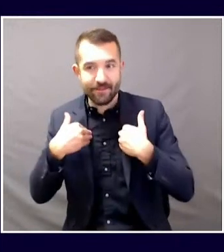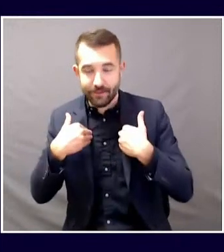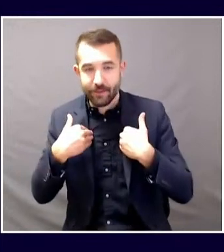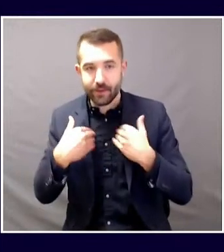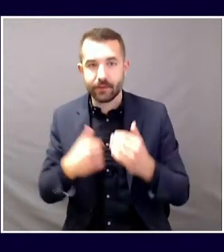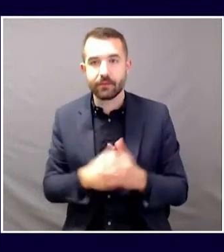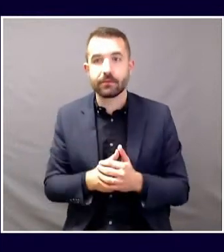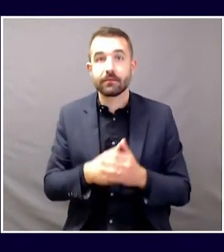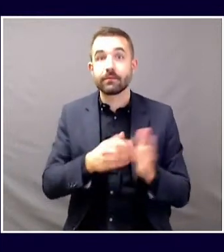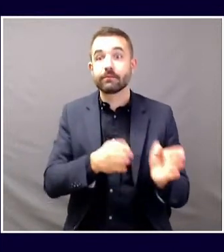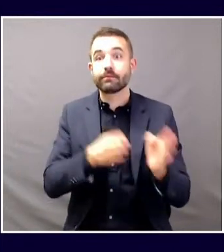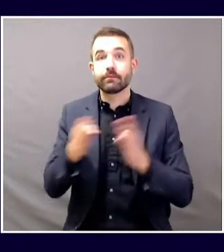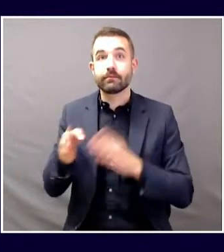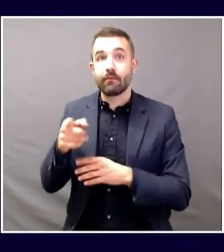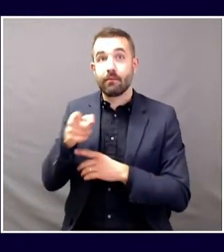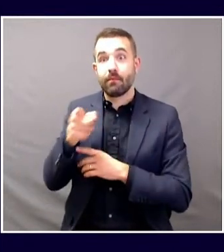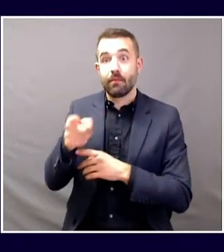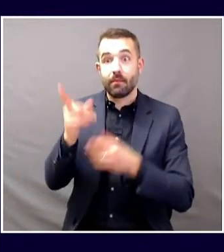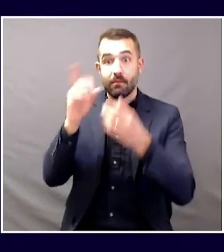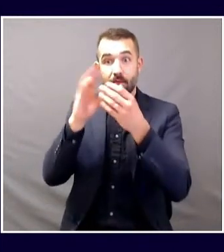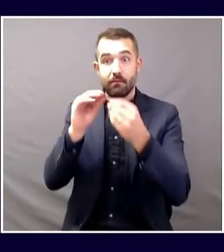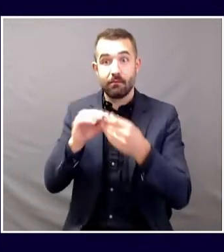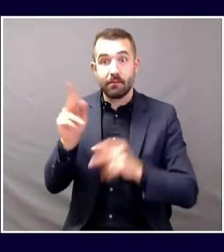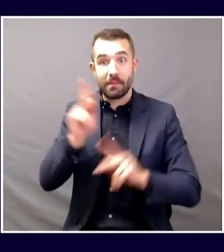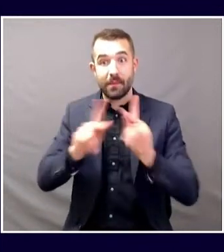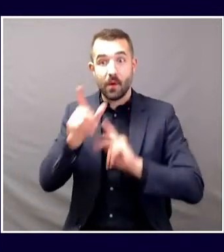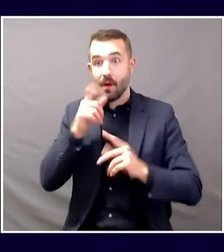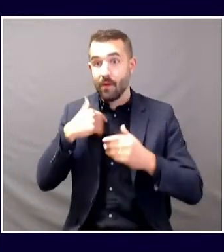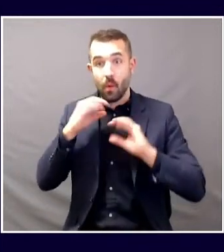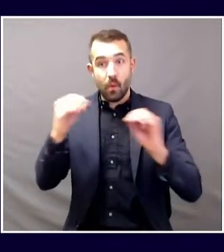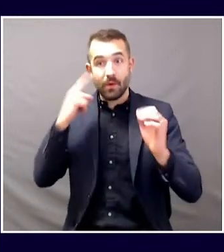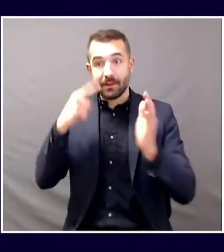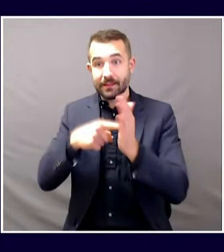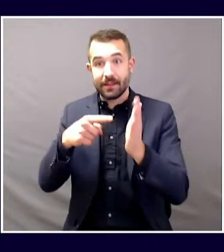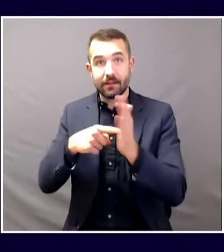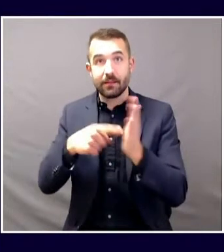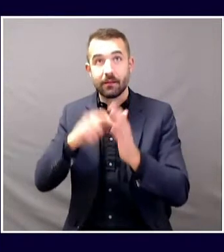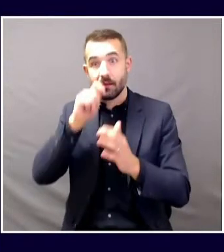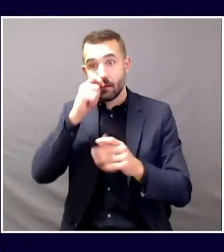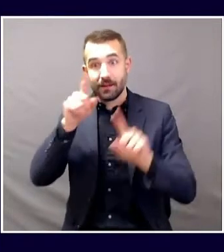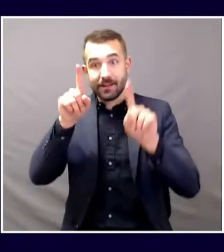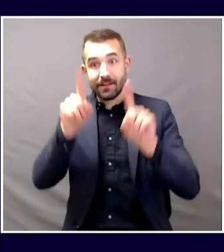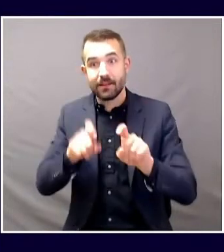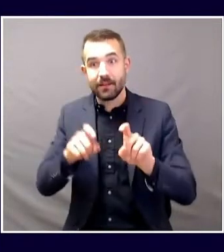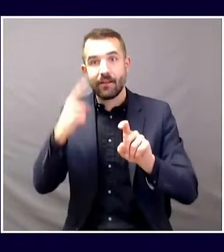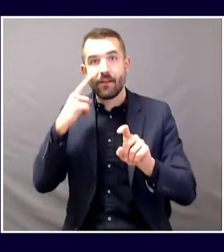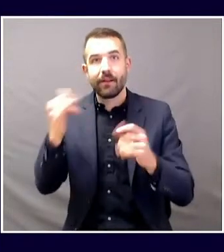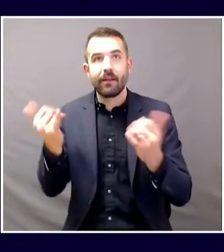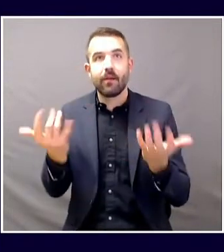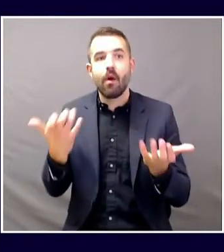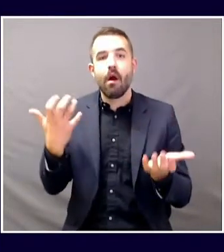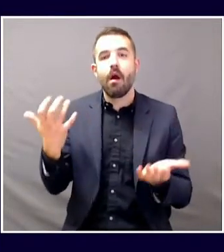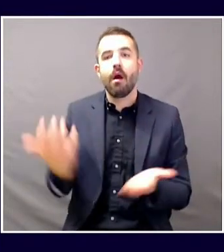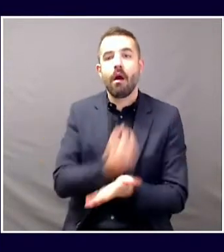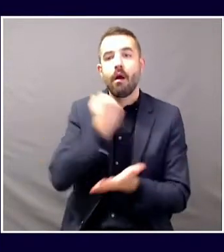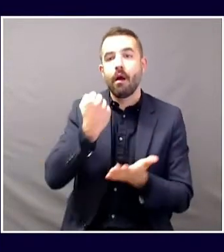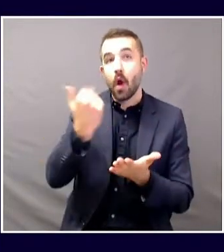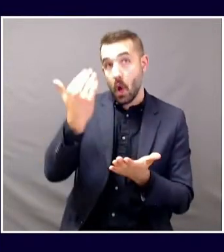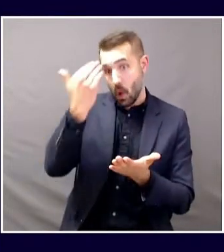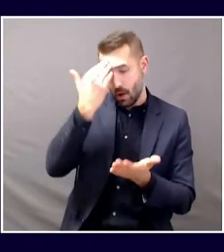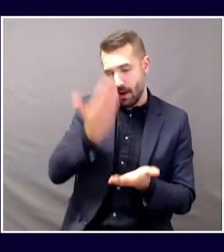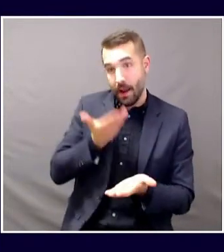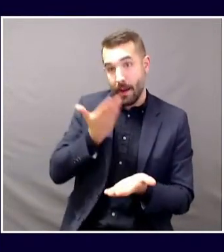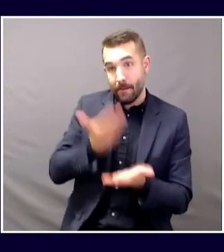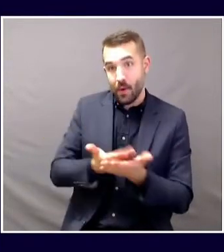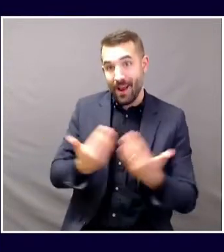a significant spike in individuals who have no symptoms getting tested. Why do I say that? Because our positivity rate